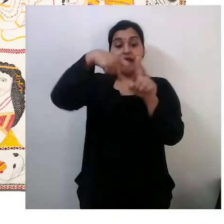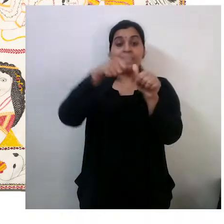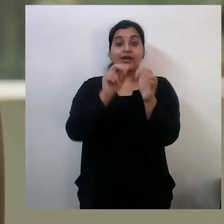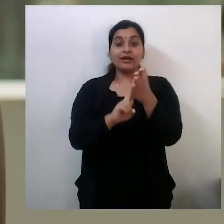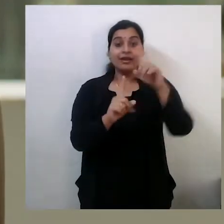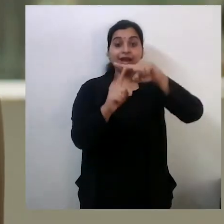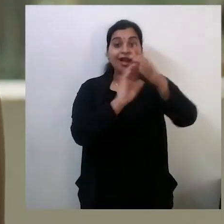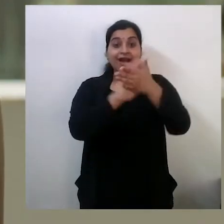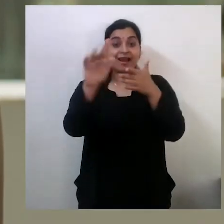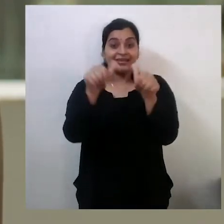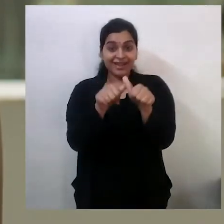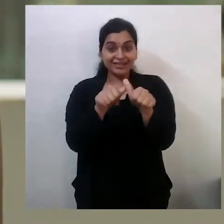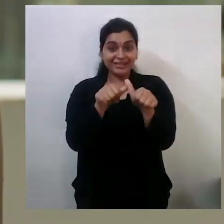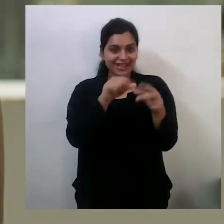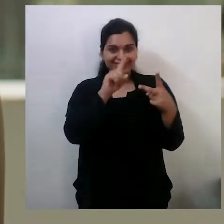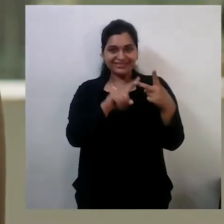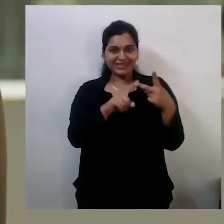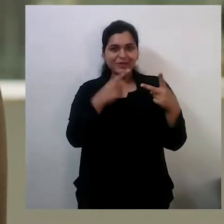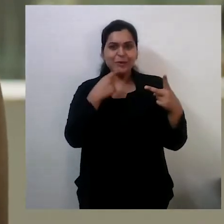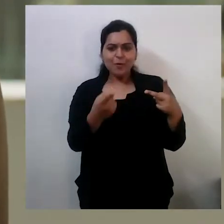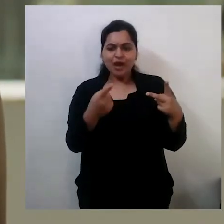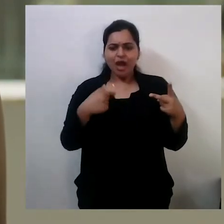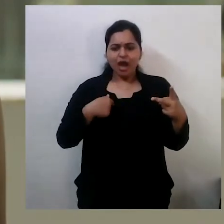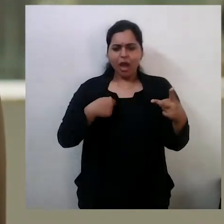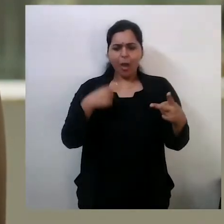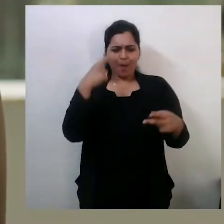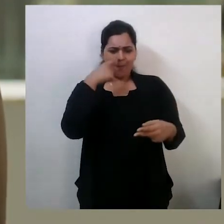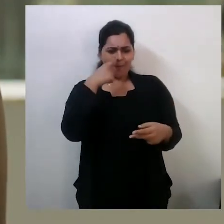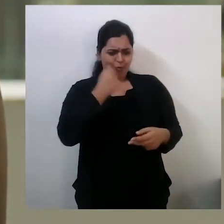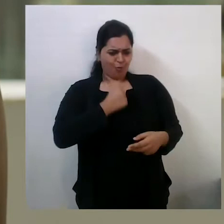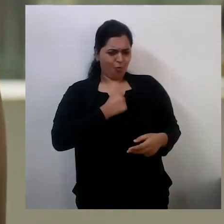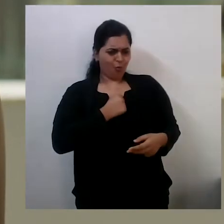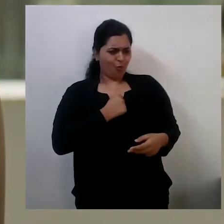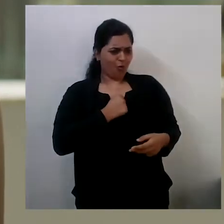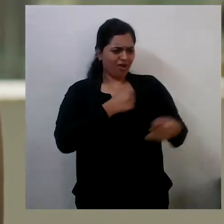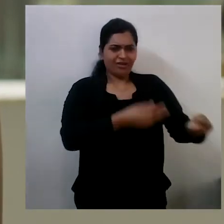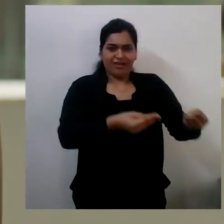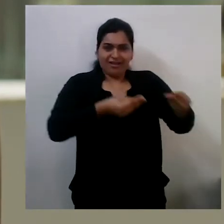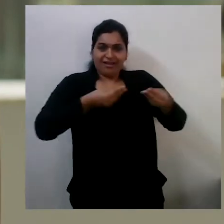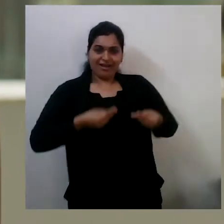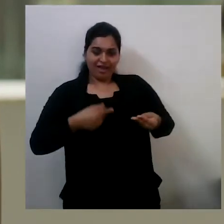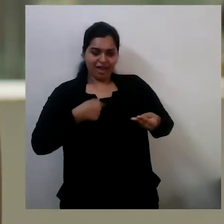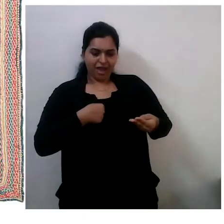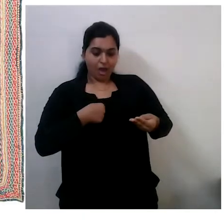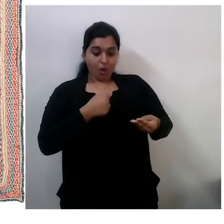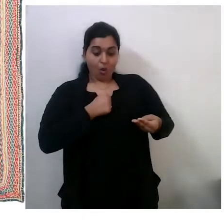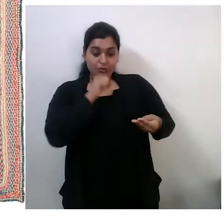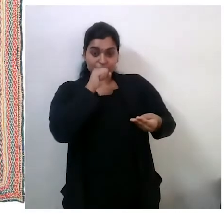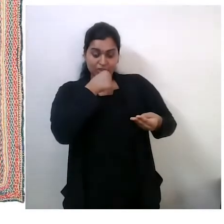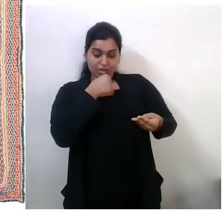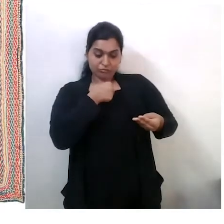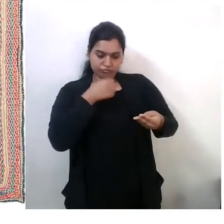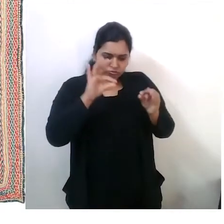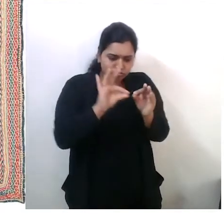kantha. Every kantha is converted into an accessory which further becomes a keeper of women's secrets.